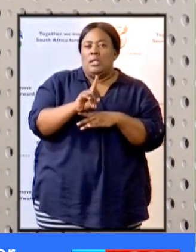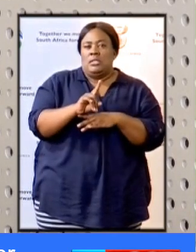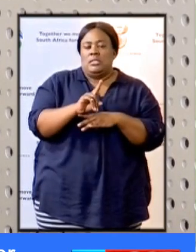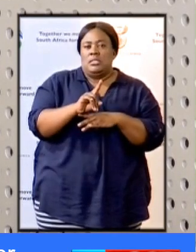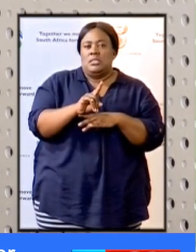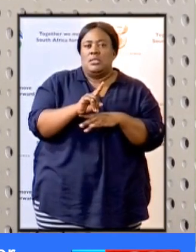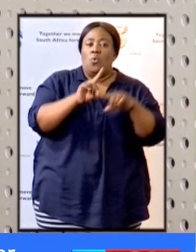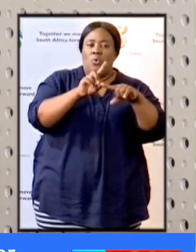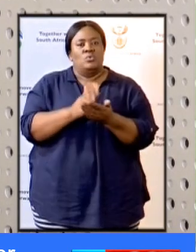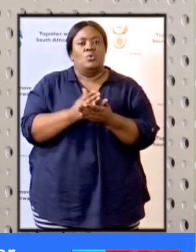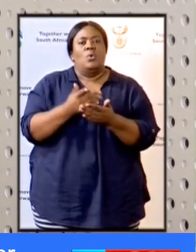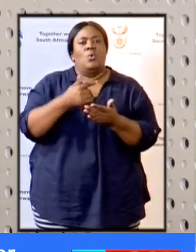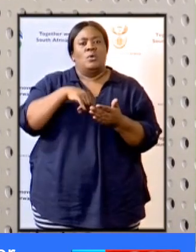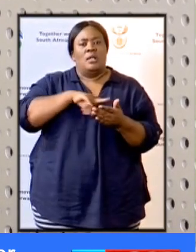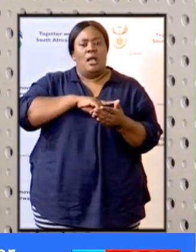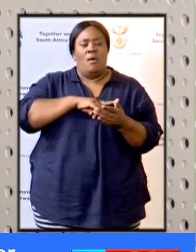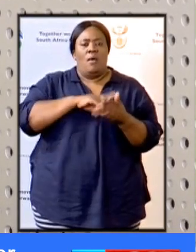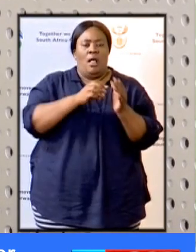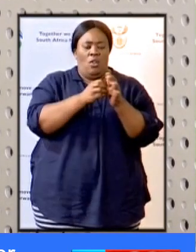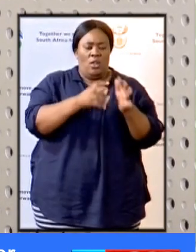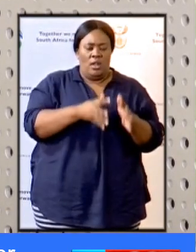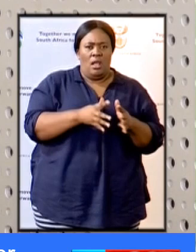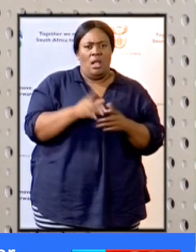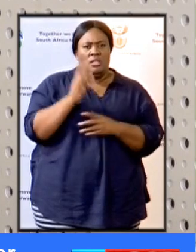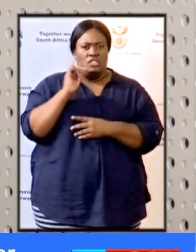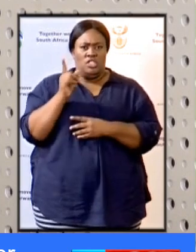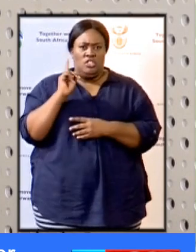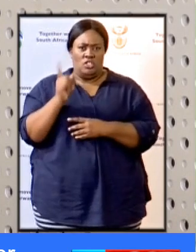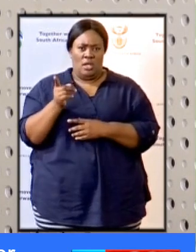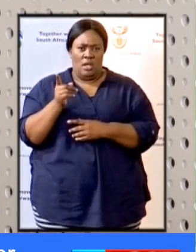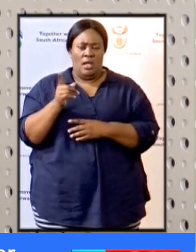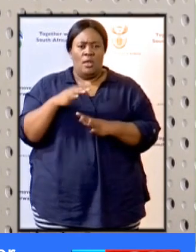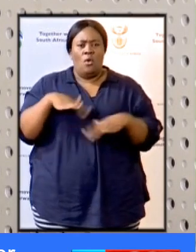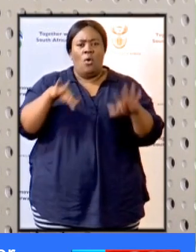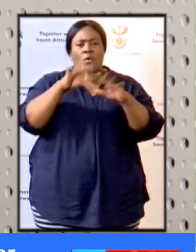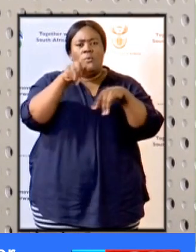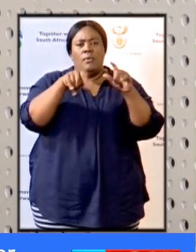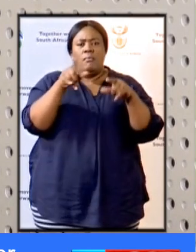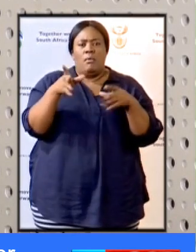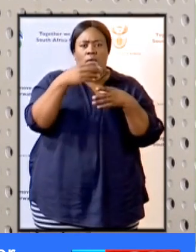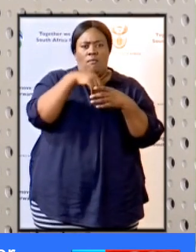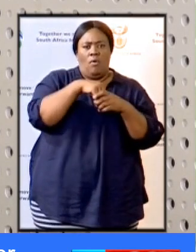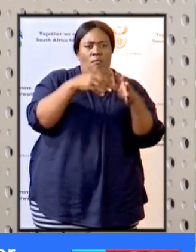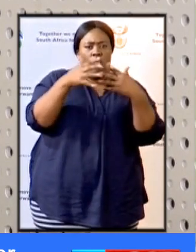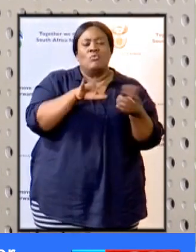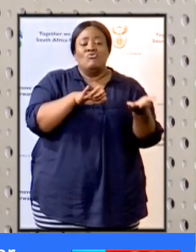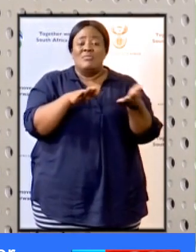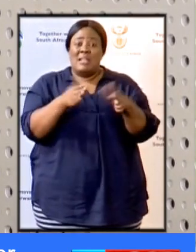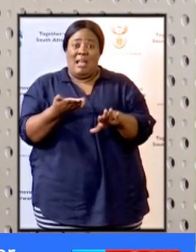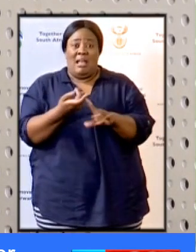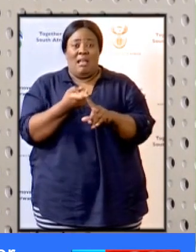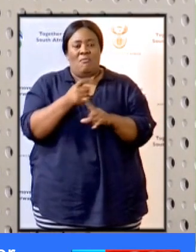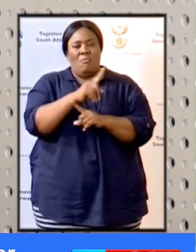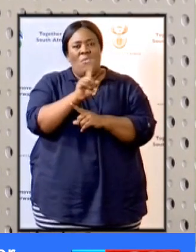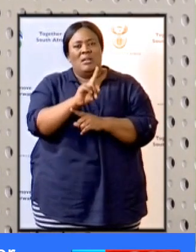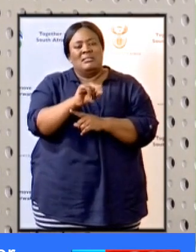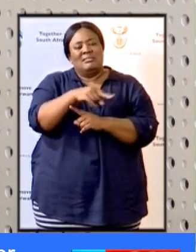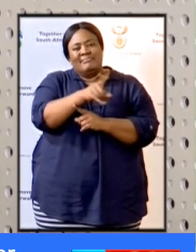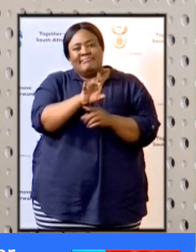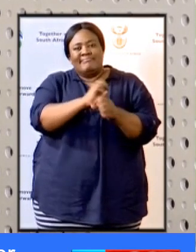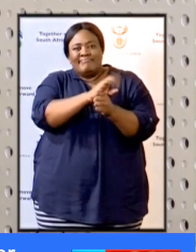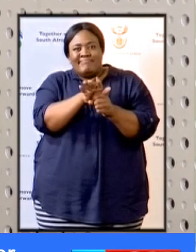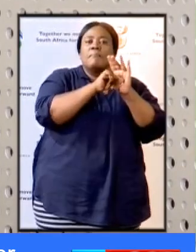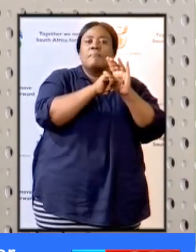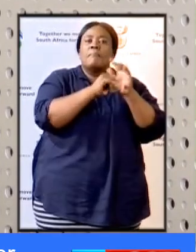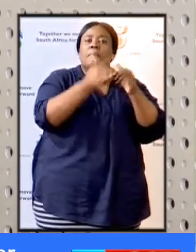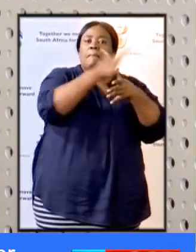as our teachers and all our stakeholders from this pandemic. But at the same